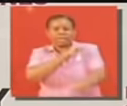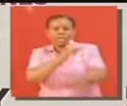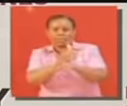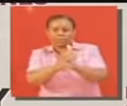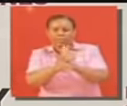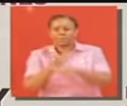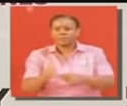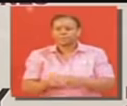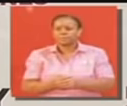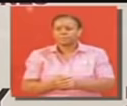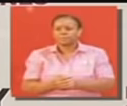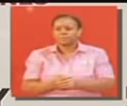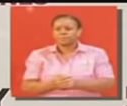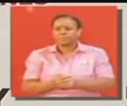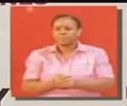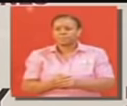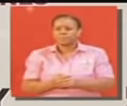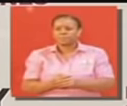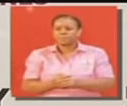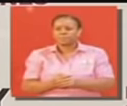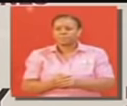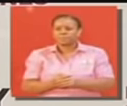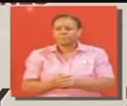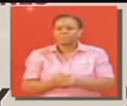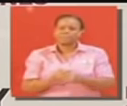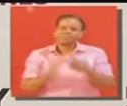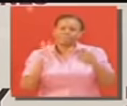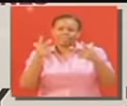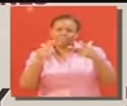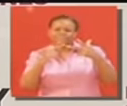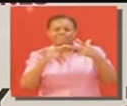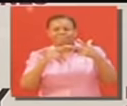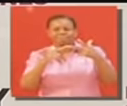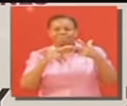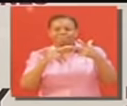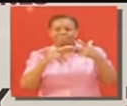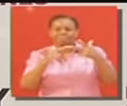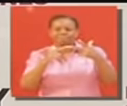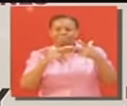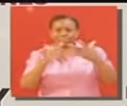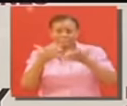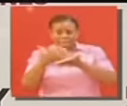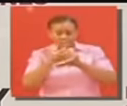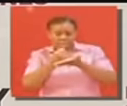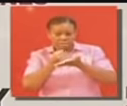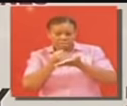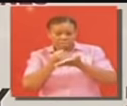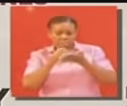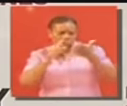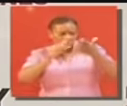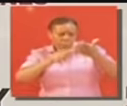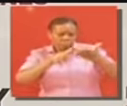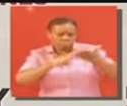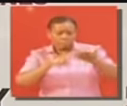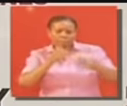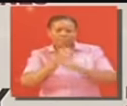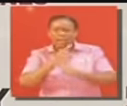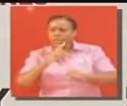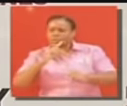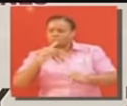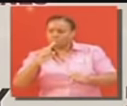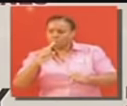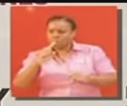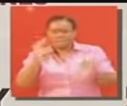to be registered, and then it has to be triaged. In other words, level of importance. Then you do